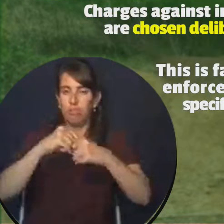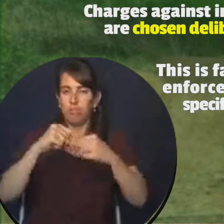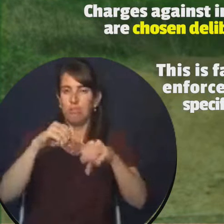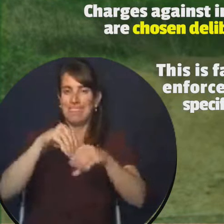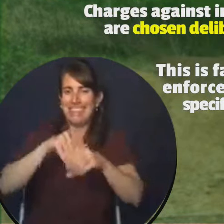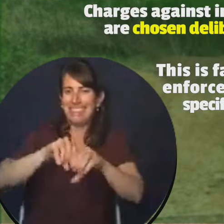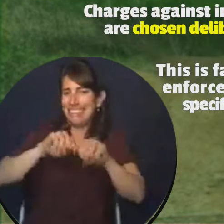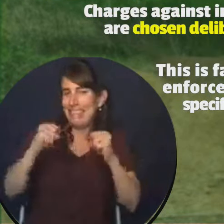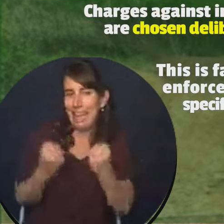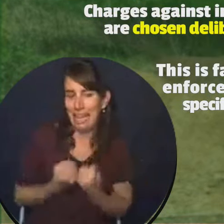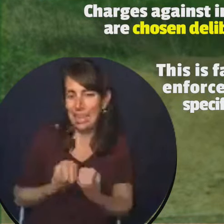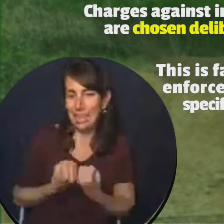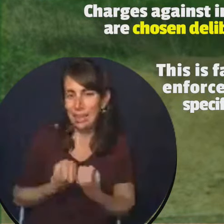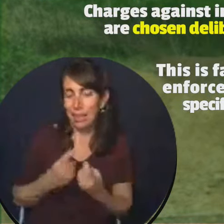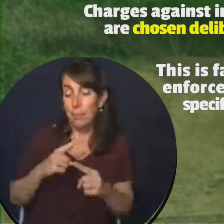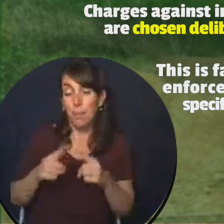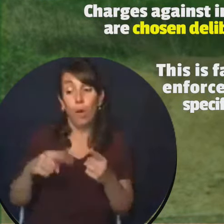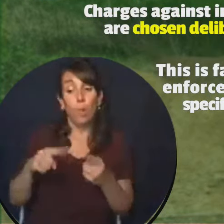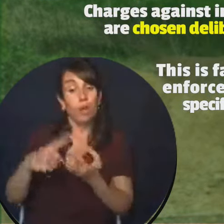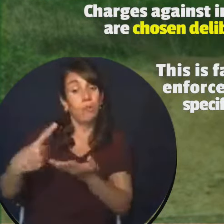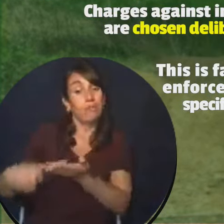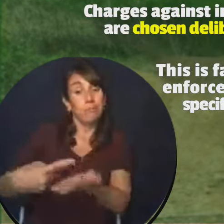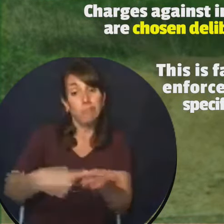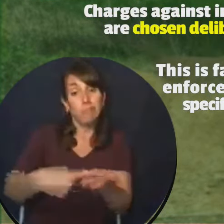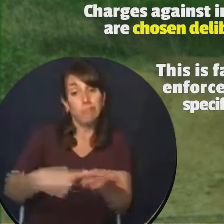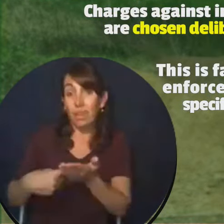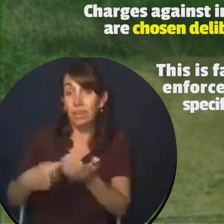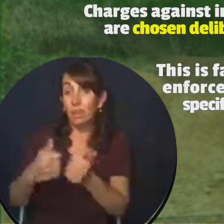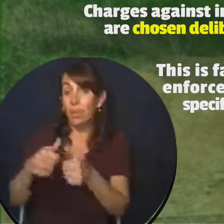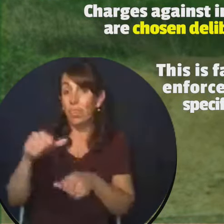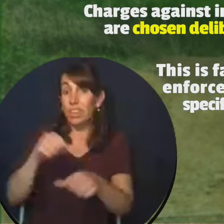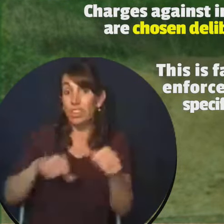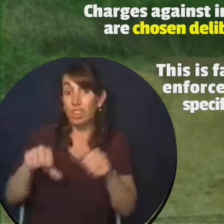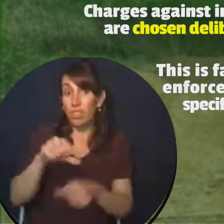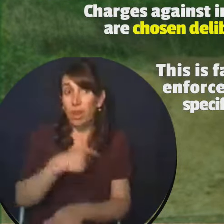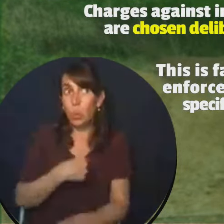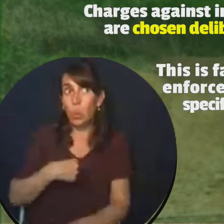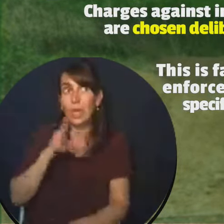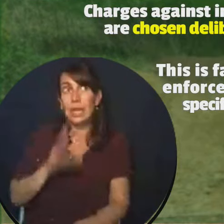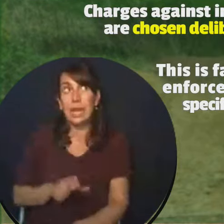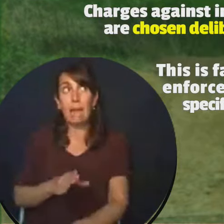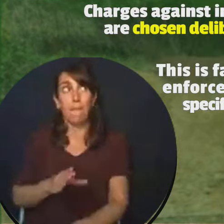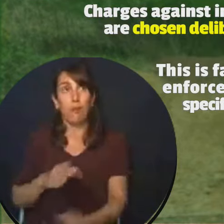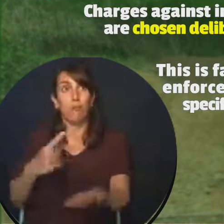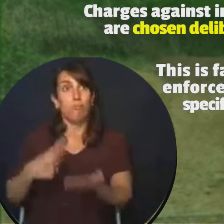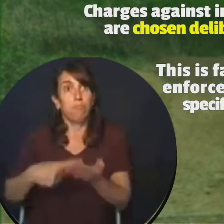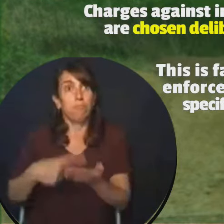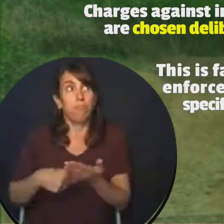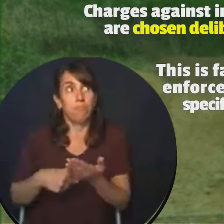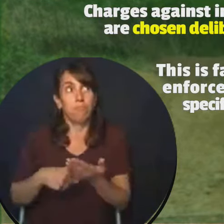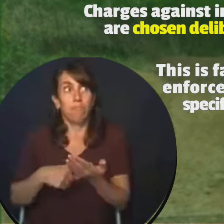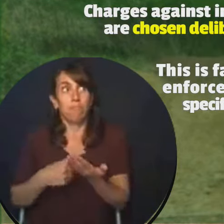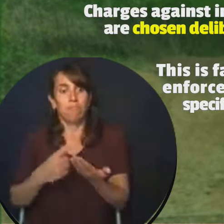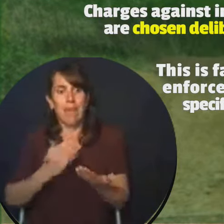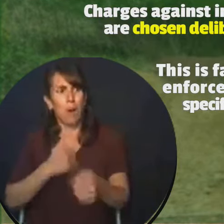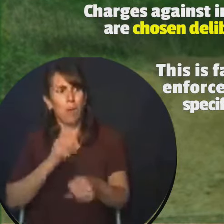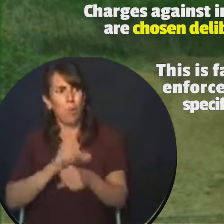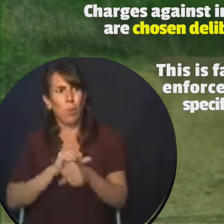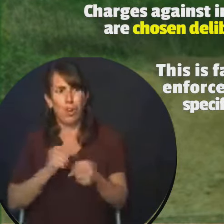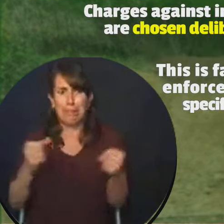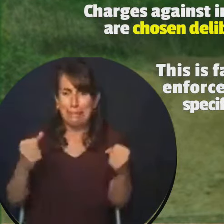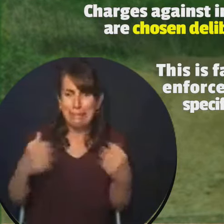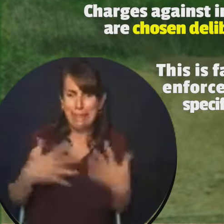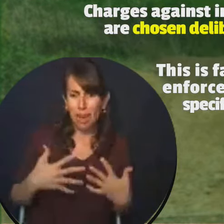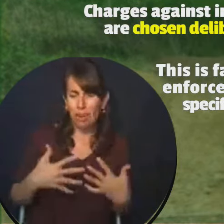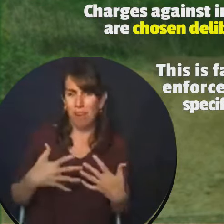and when we talk about the world, we don't talk about our work as being scary, shameful, or violent. Because we know that this is familiar to us. We